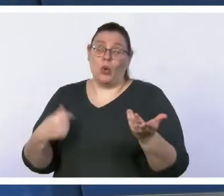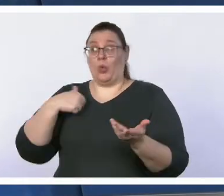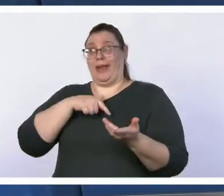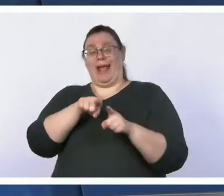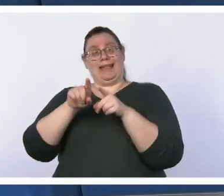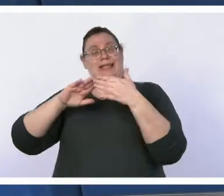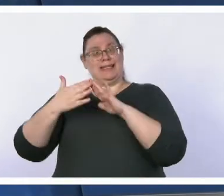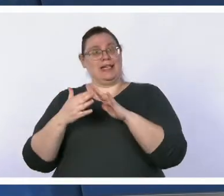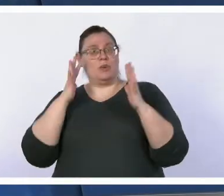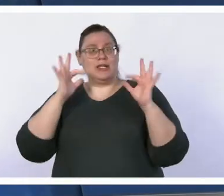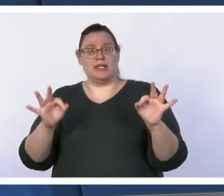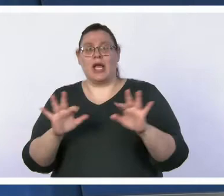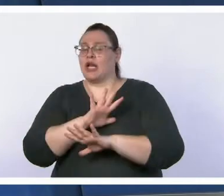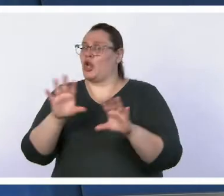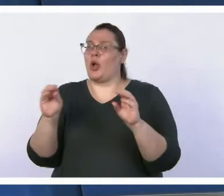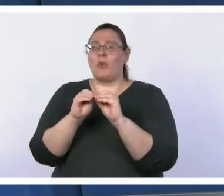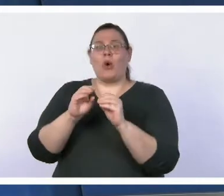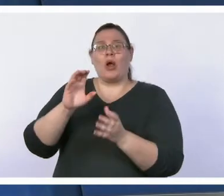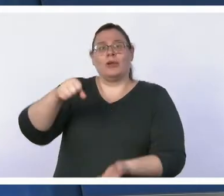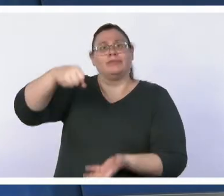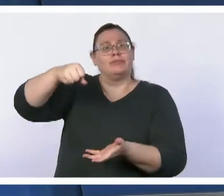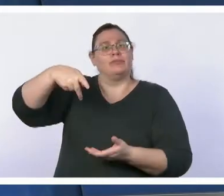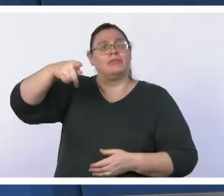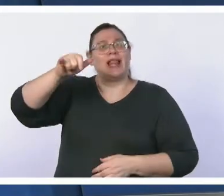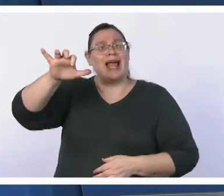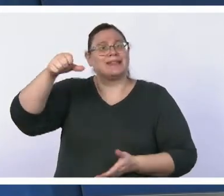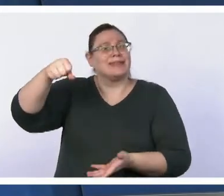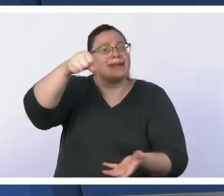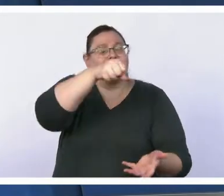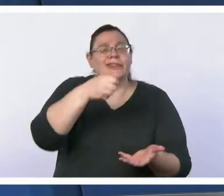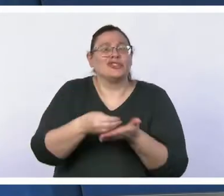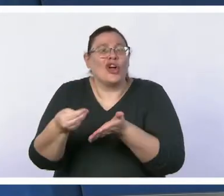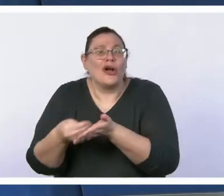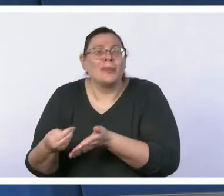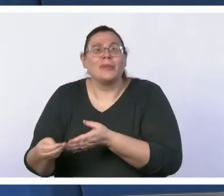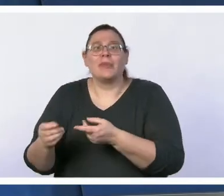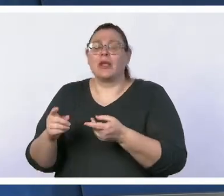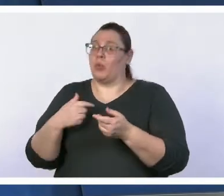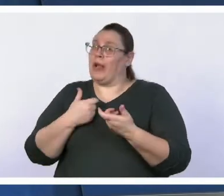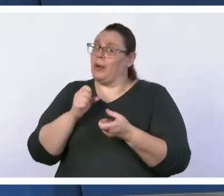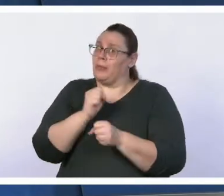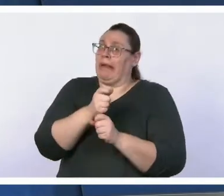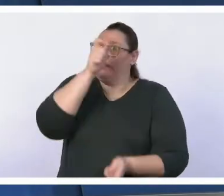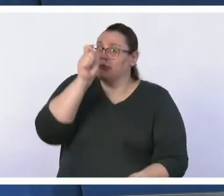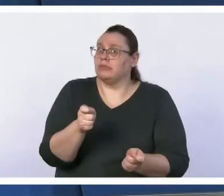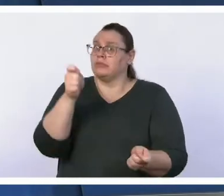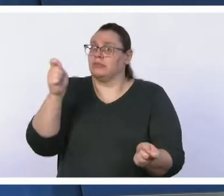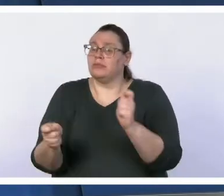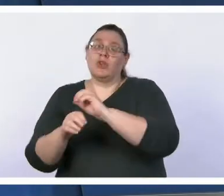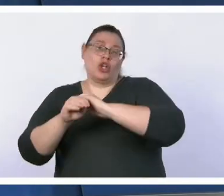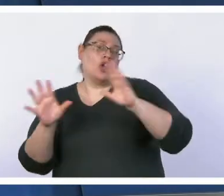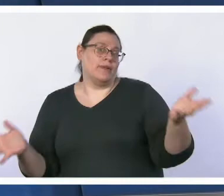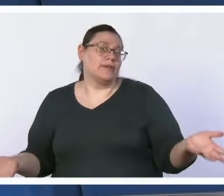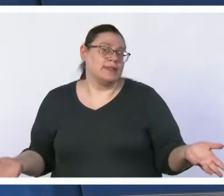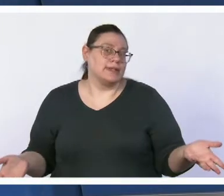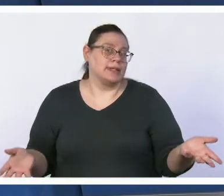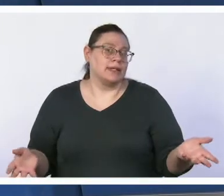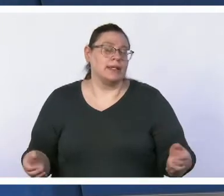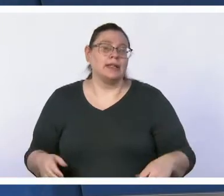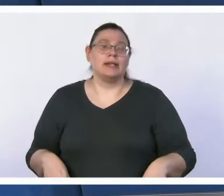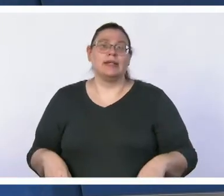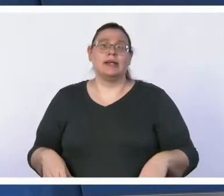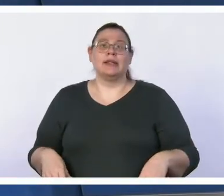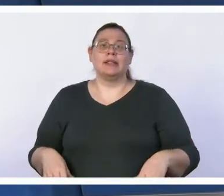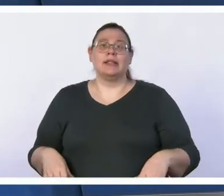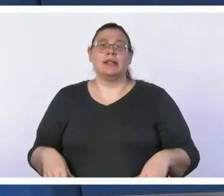city, had decided no more plastic bags. You know, we were making some really substantive moves. Obviously, things are